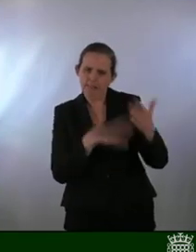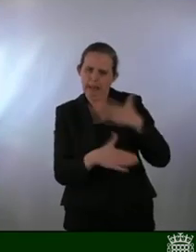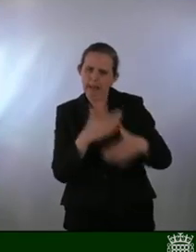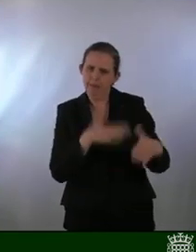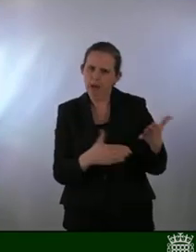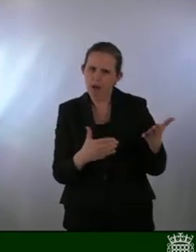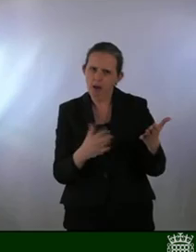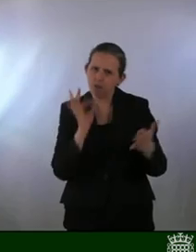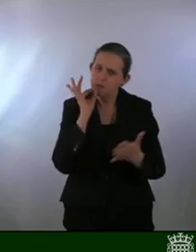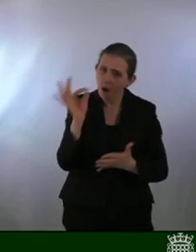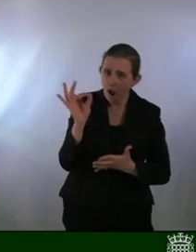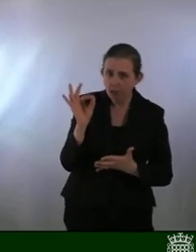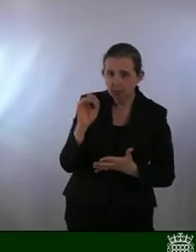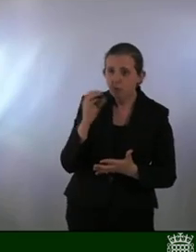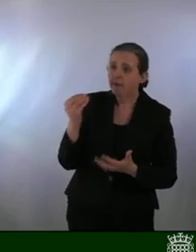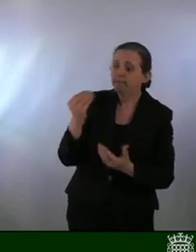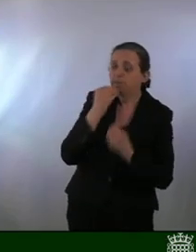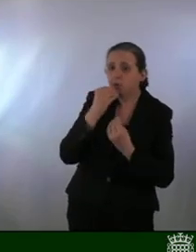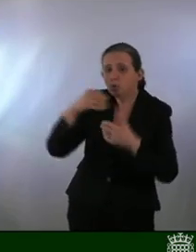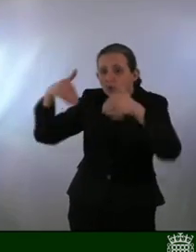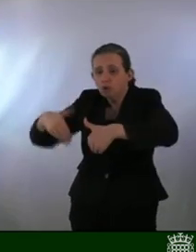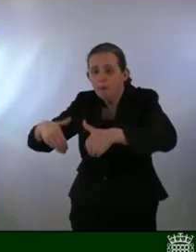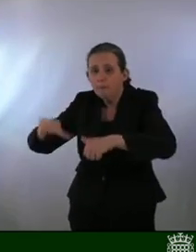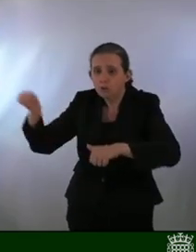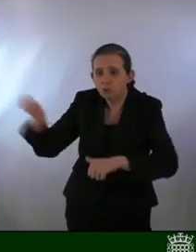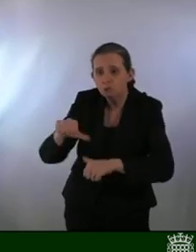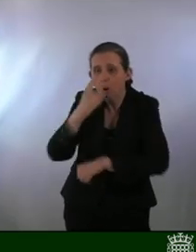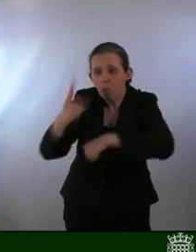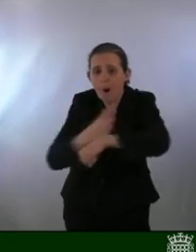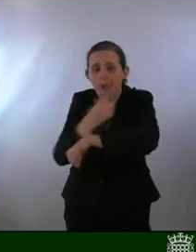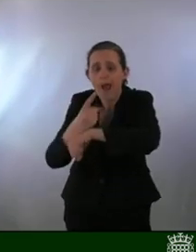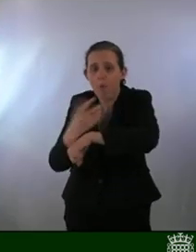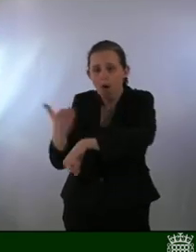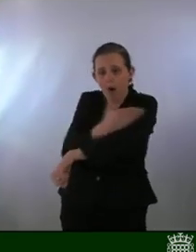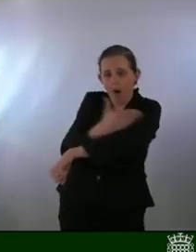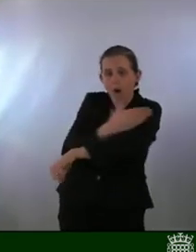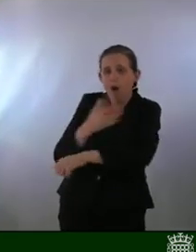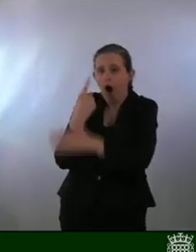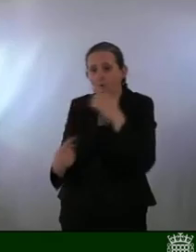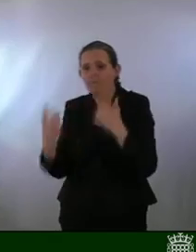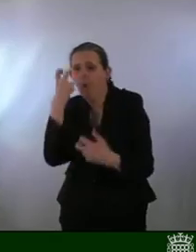to allow the elderly to have 1 hour a day for only them to shop to get their essentials?